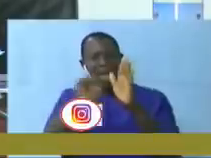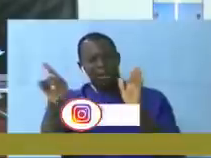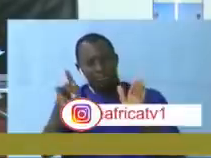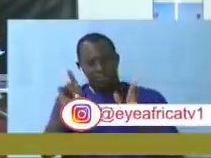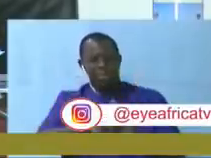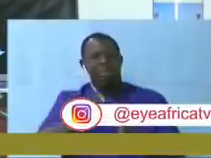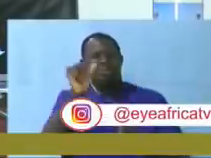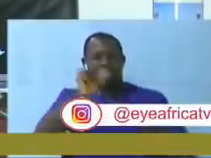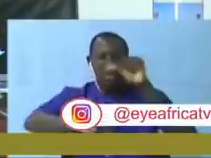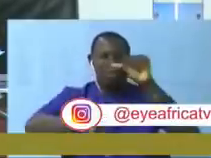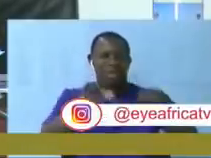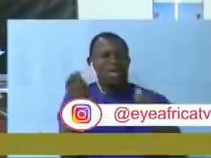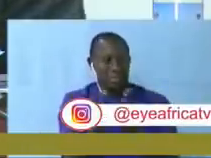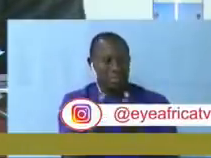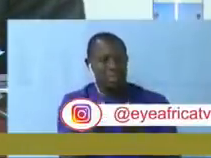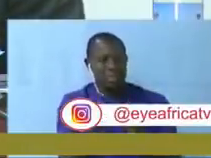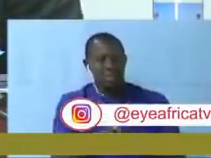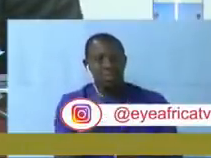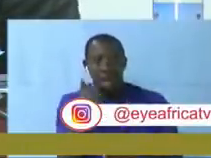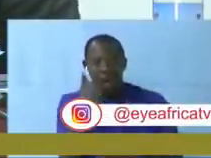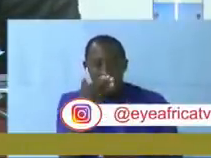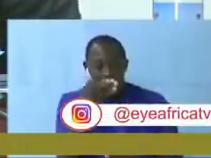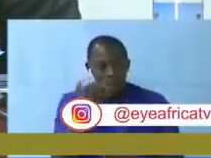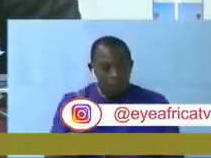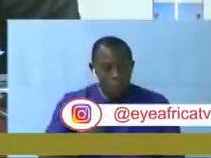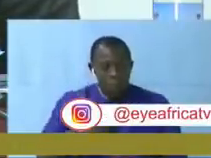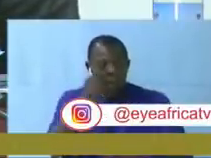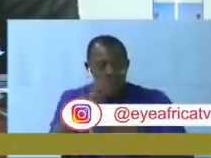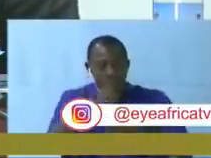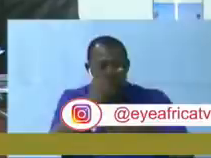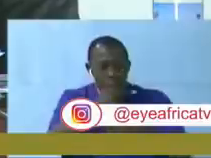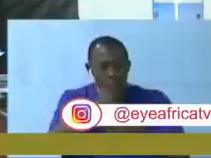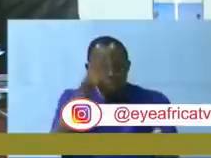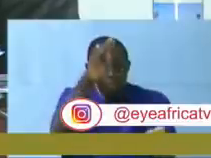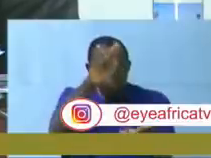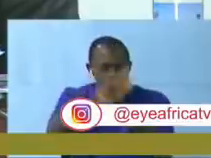population endorsed that preamble clause in a referendum?